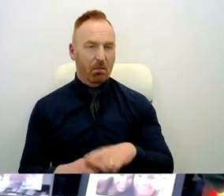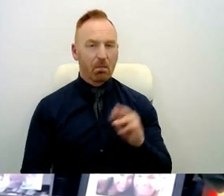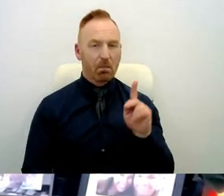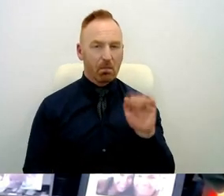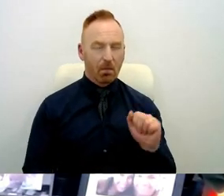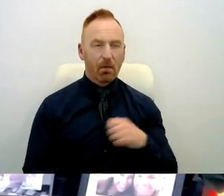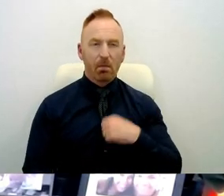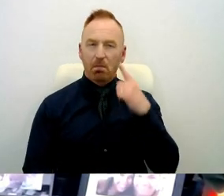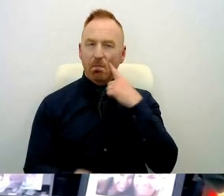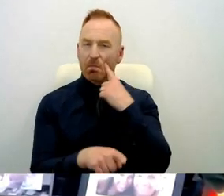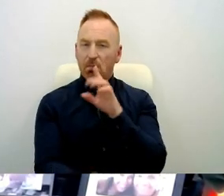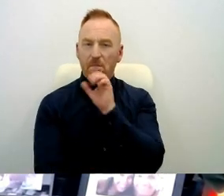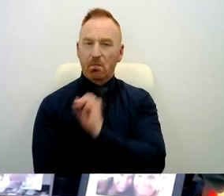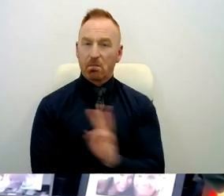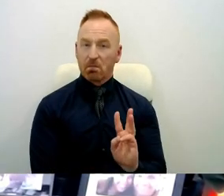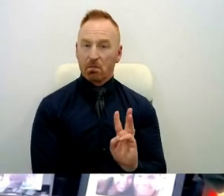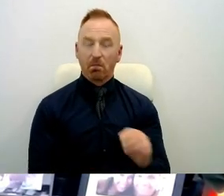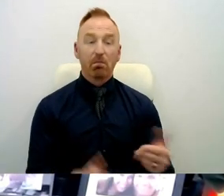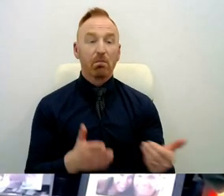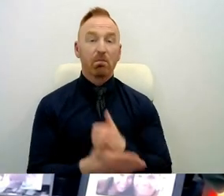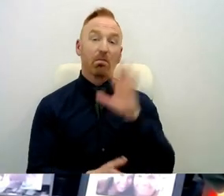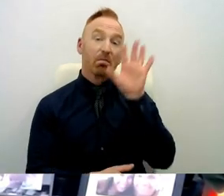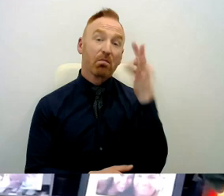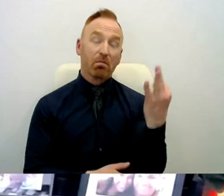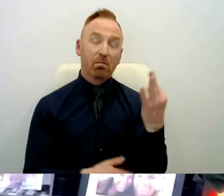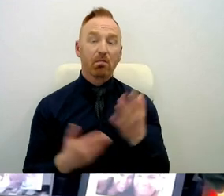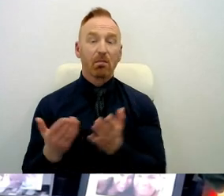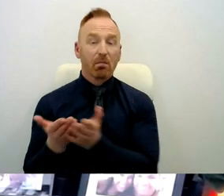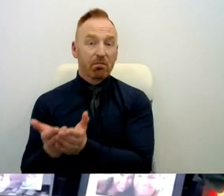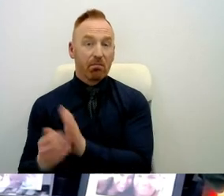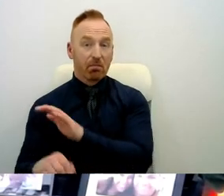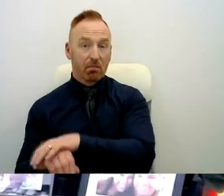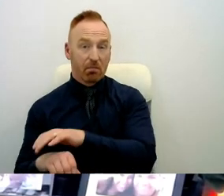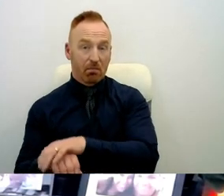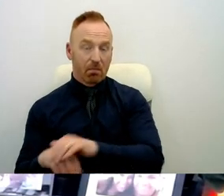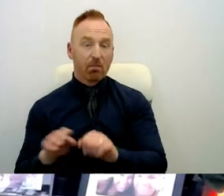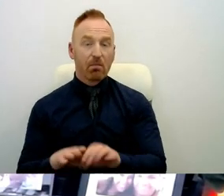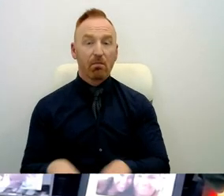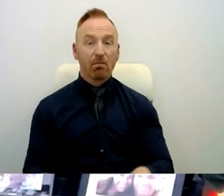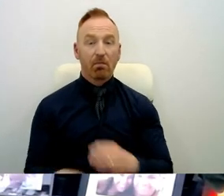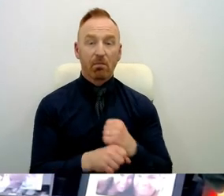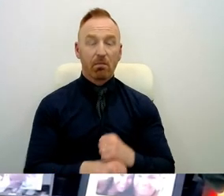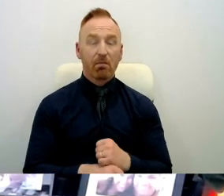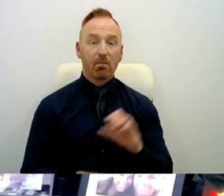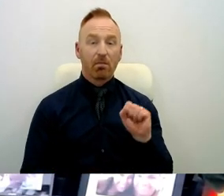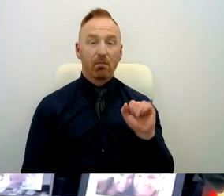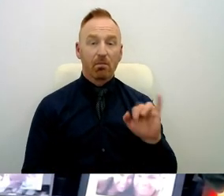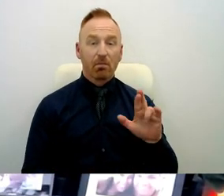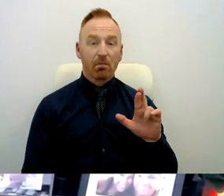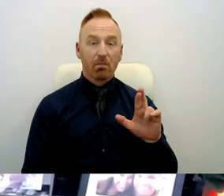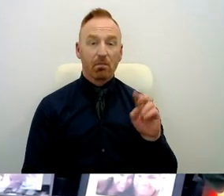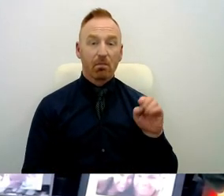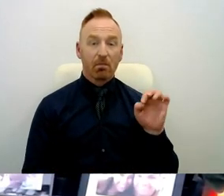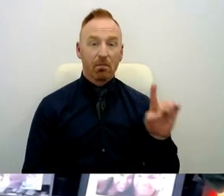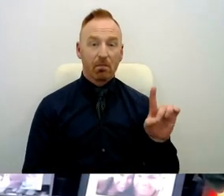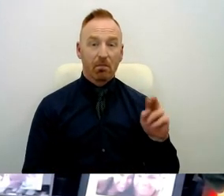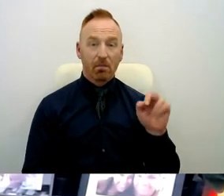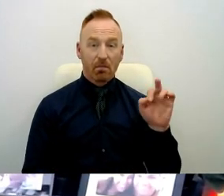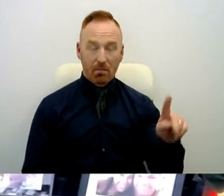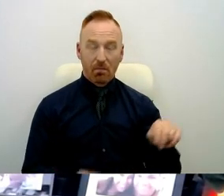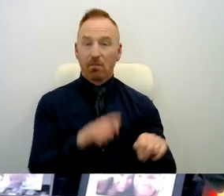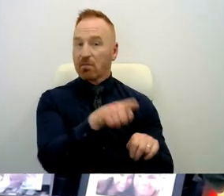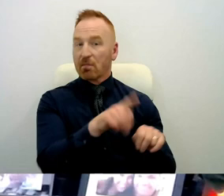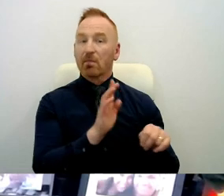believed to have been around 6 years old, was brought to New France aboard a British ship as the chattel slave of Sir David Kirk, who was a trader and privateer for King